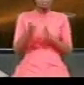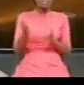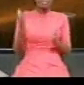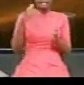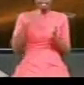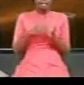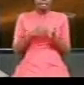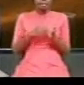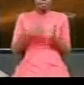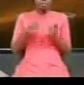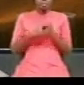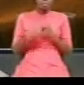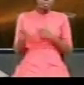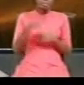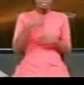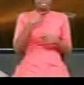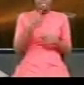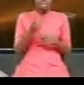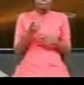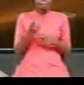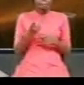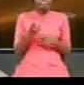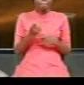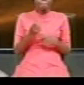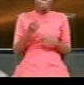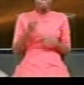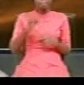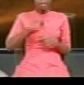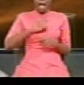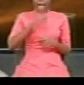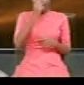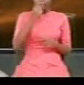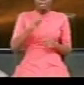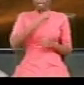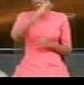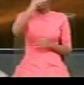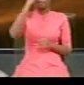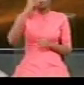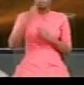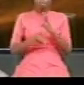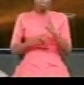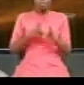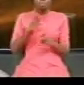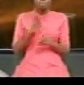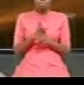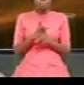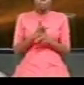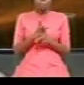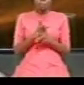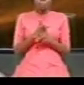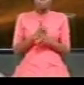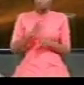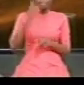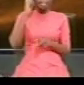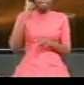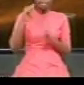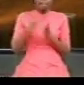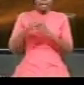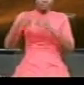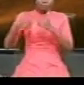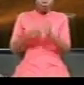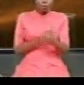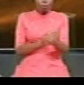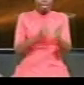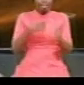again unto them, saying, I am the light of the world. He